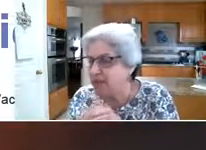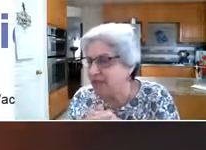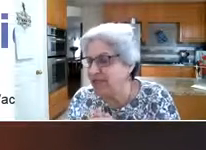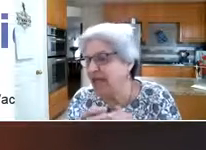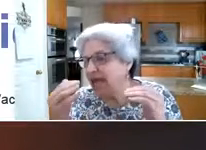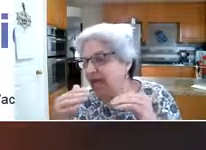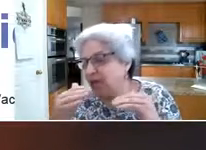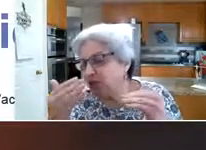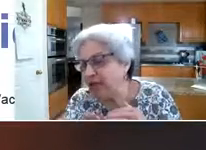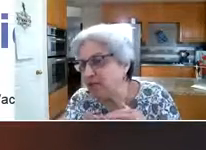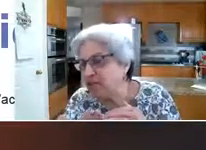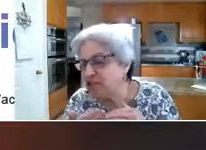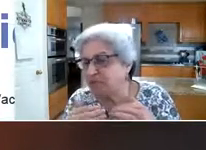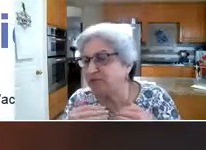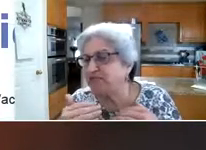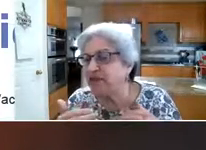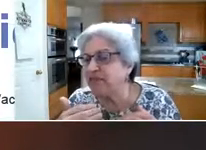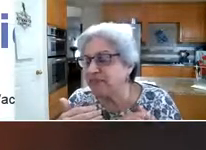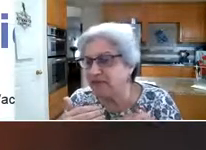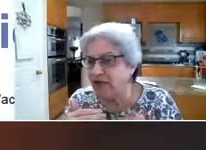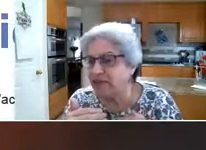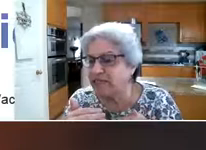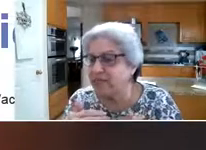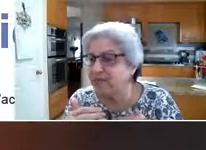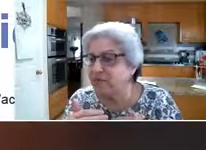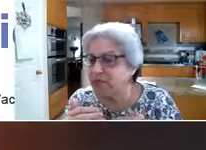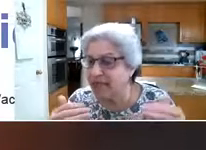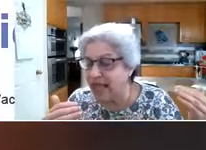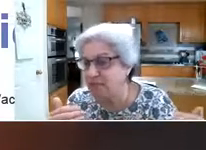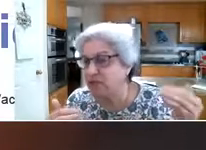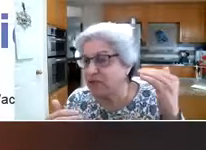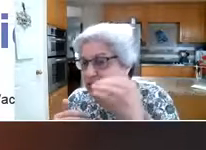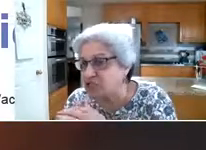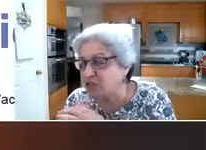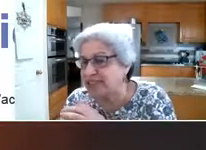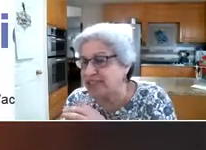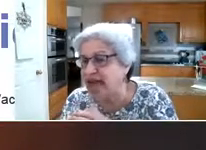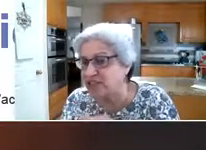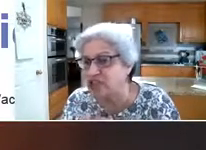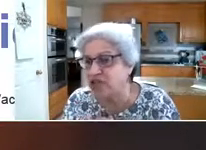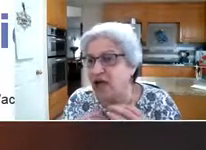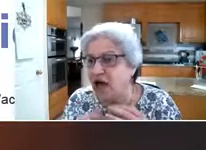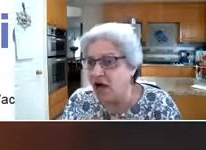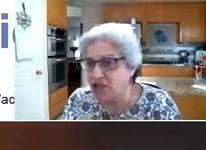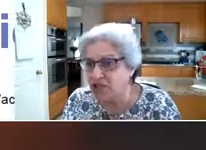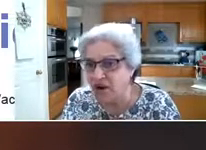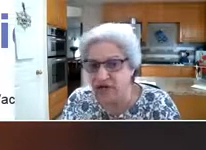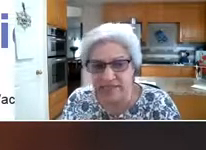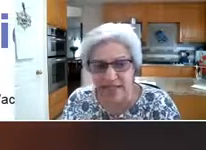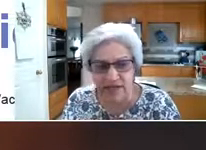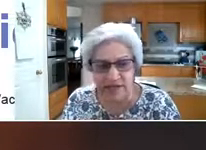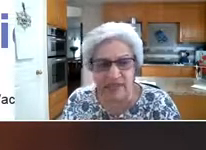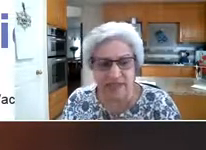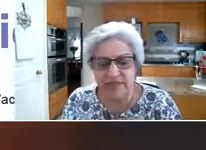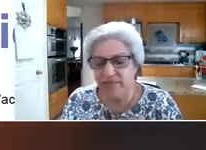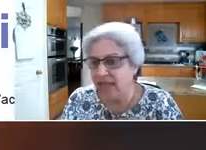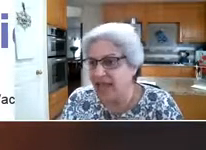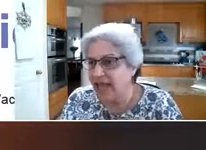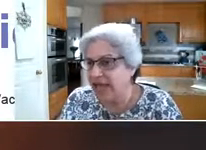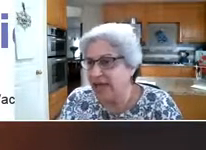can't happen, and we're able to prevent the virus from being able to attach onto our